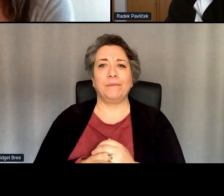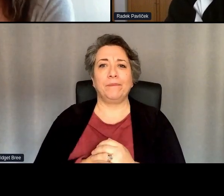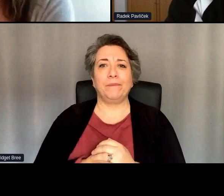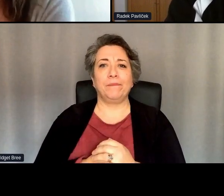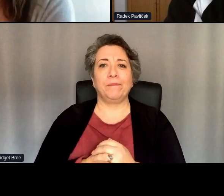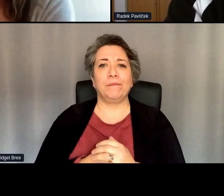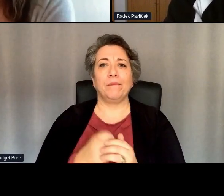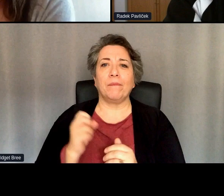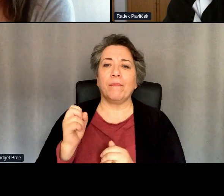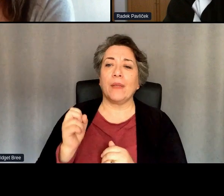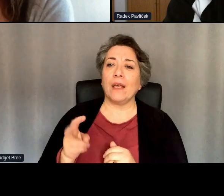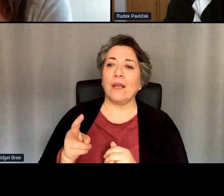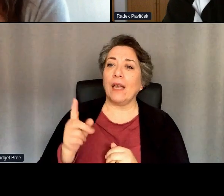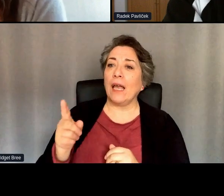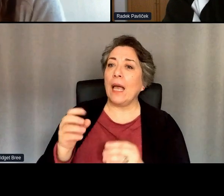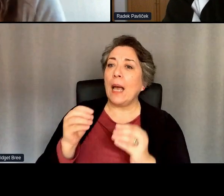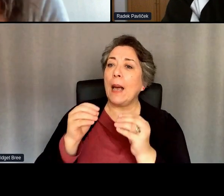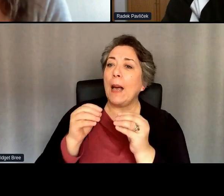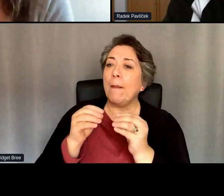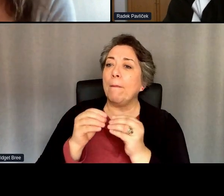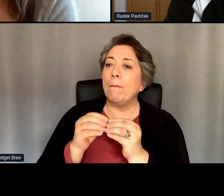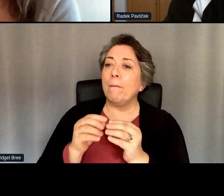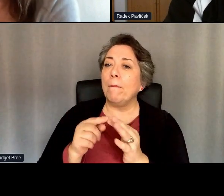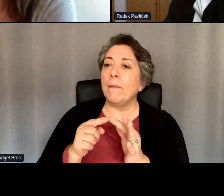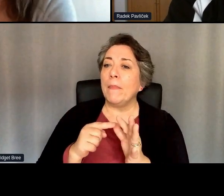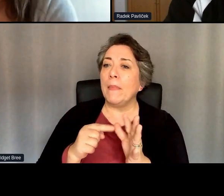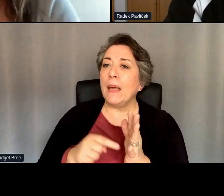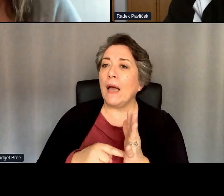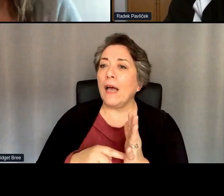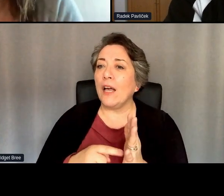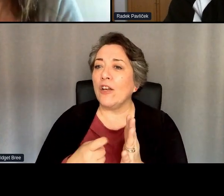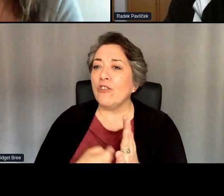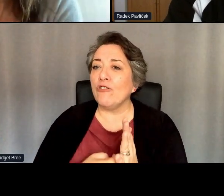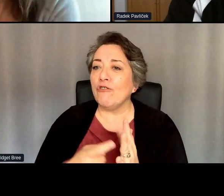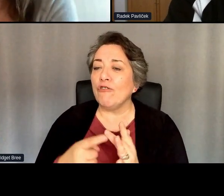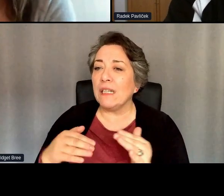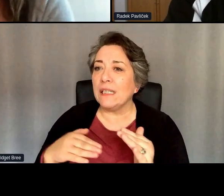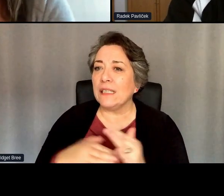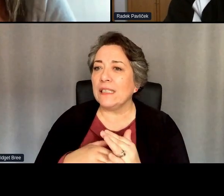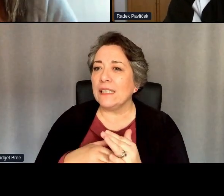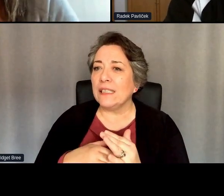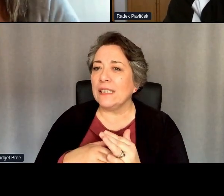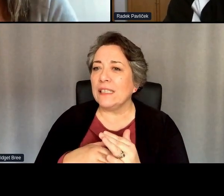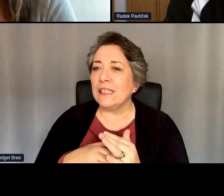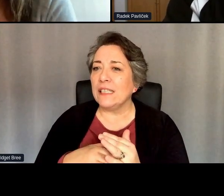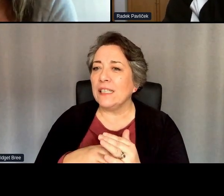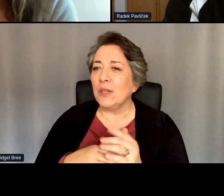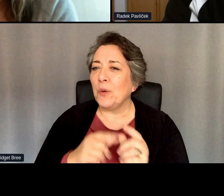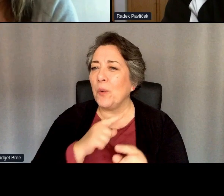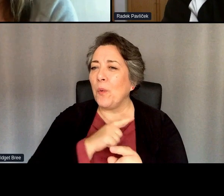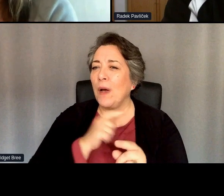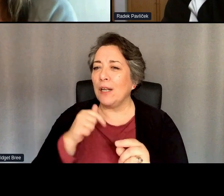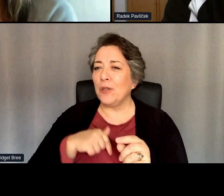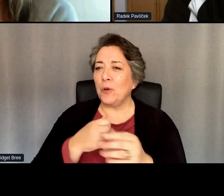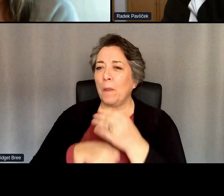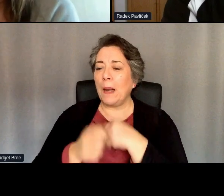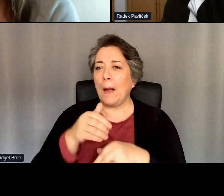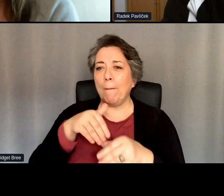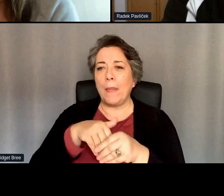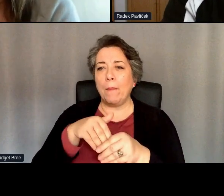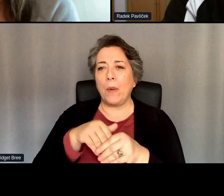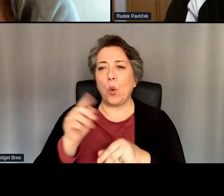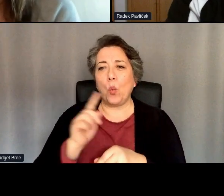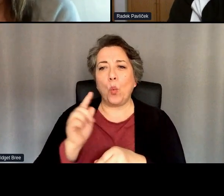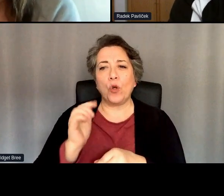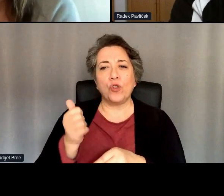Okay, and Beatriz, can you tell us a little bit about why you became a member and what you do in your day job? And then maybe you can answer one of the questions